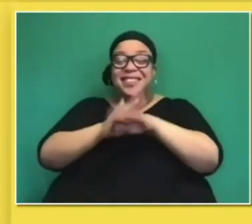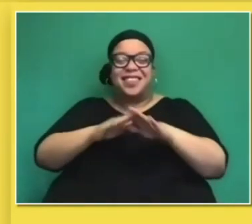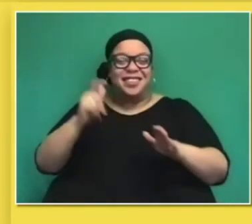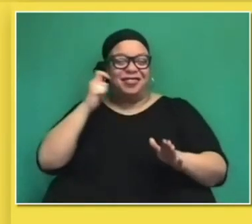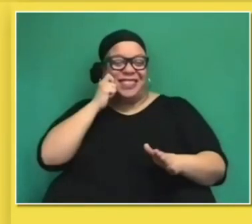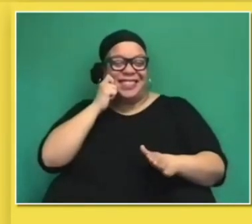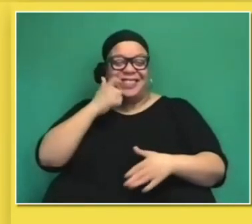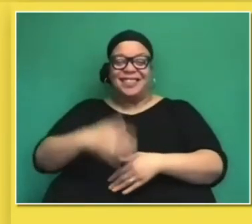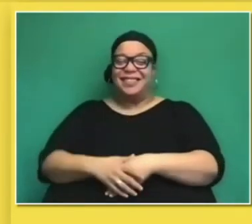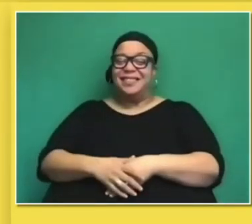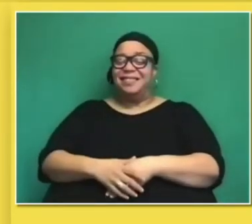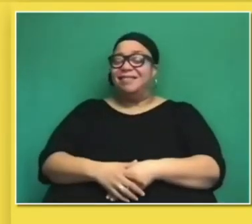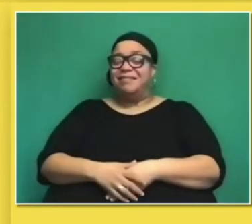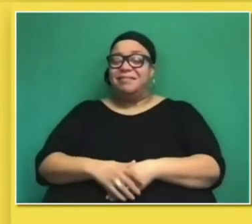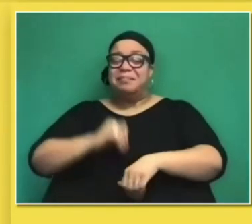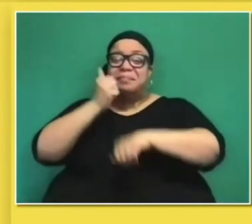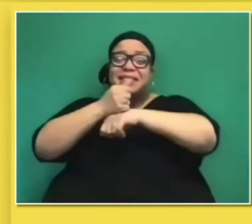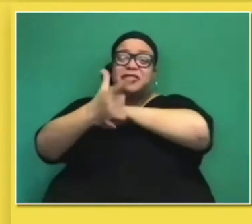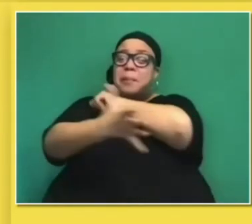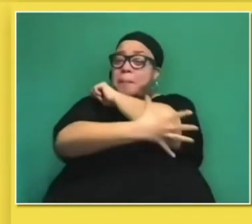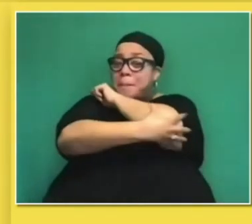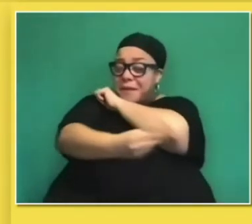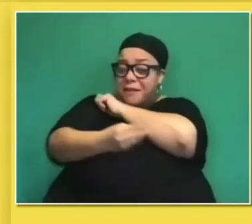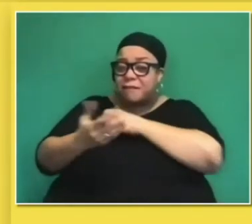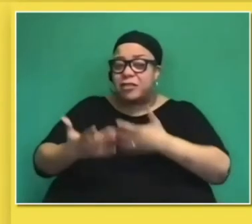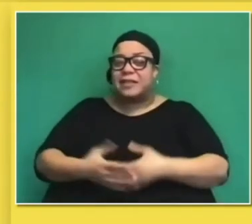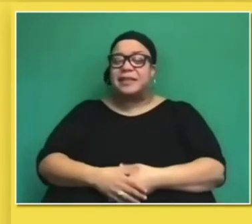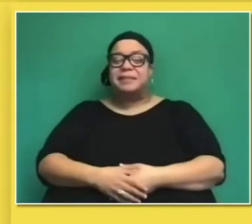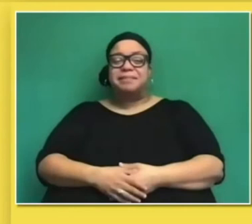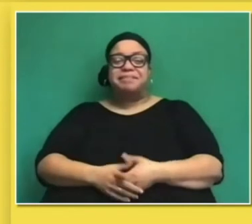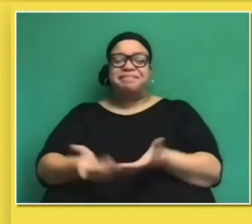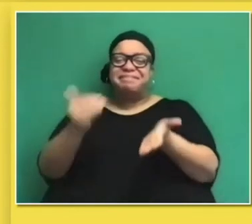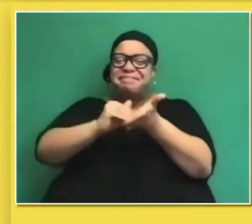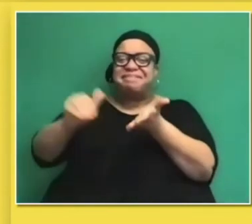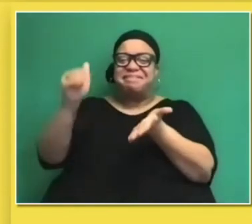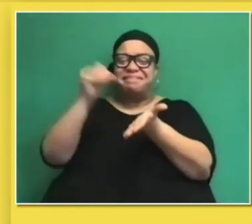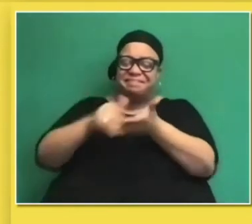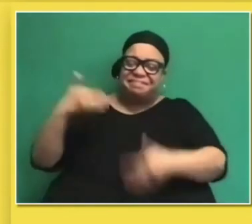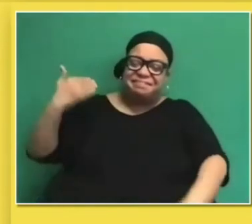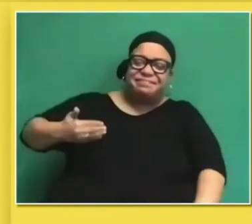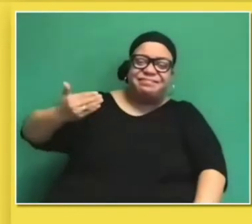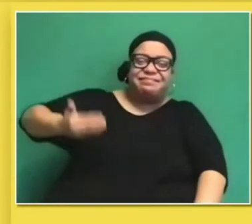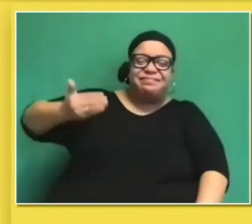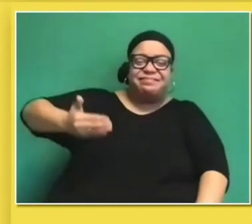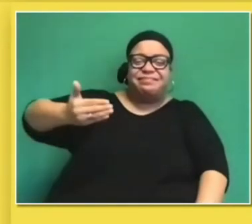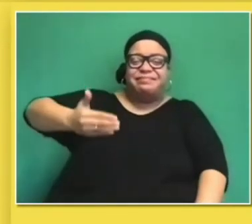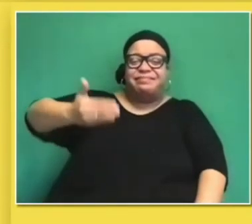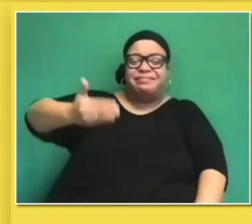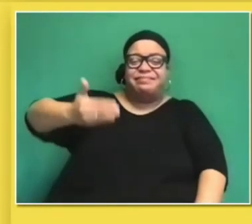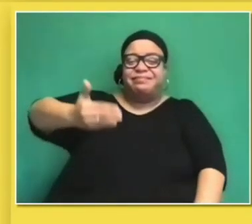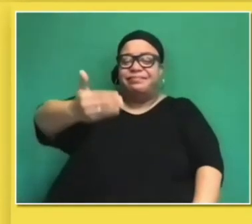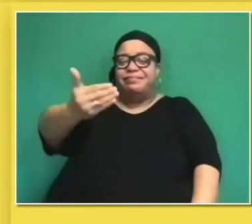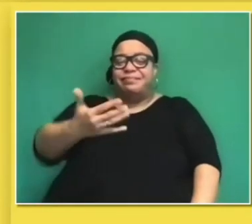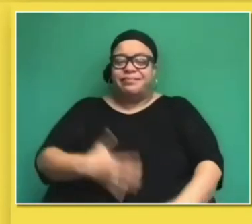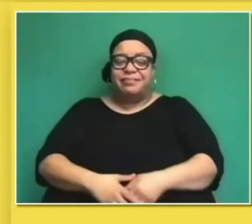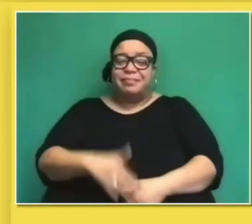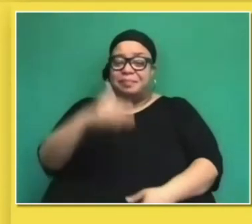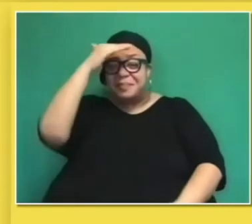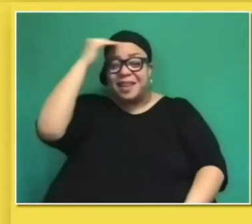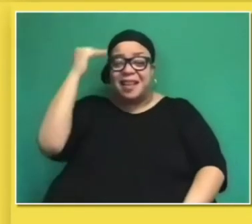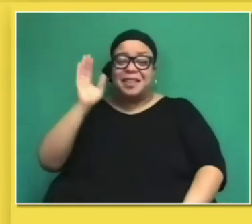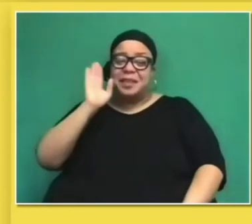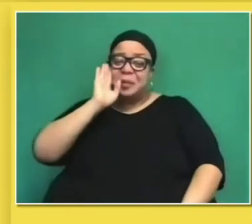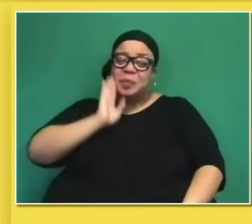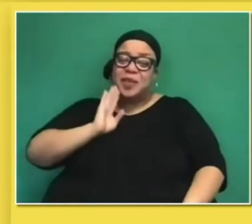conquer coalitions of Native, Black, White, Brown, and Asian Americans who have pushed this nation to guarantee